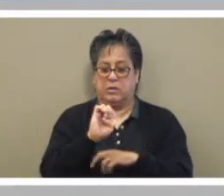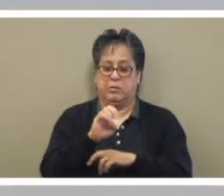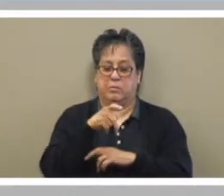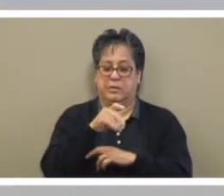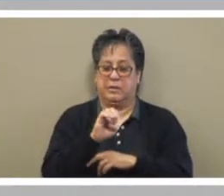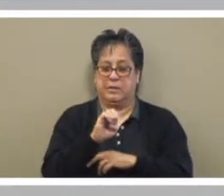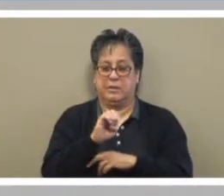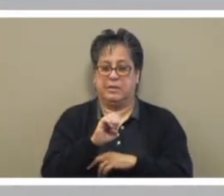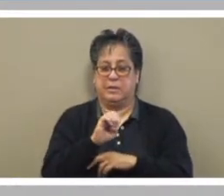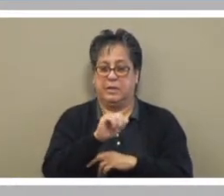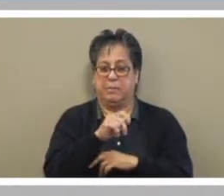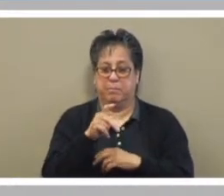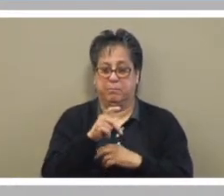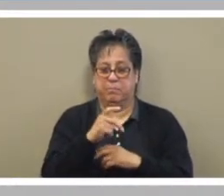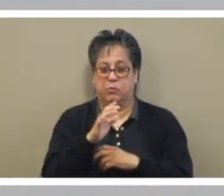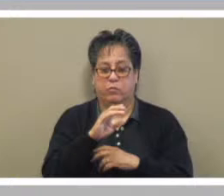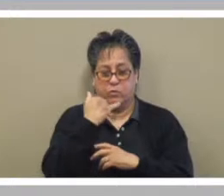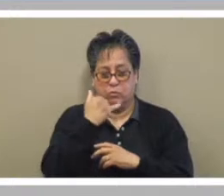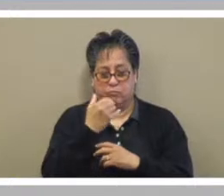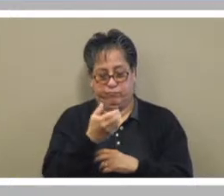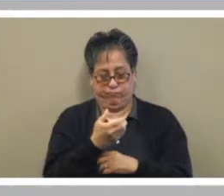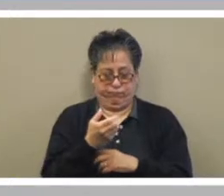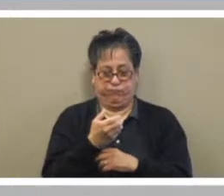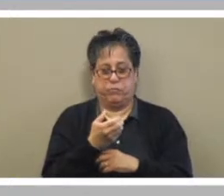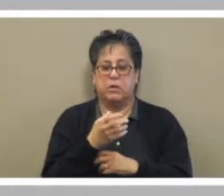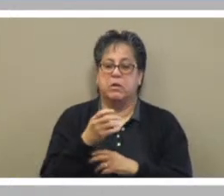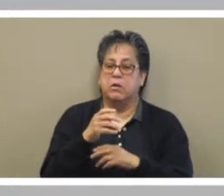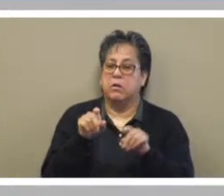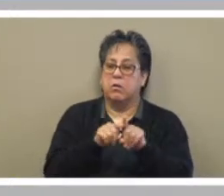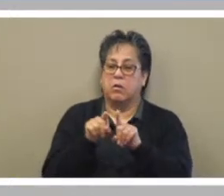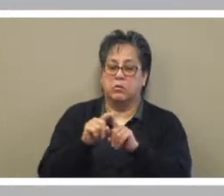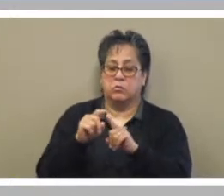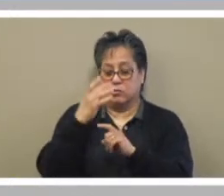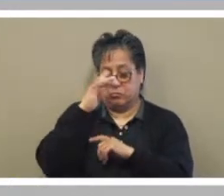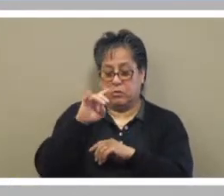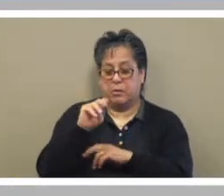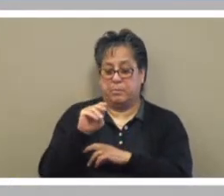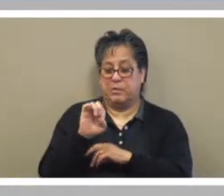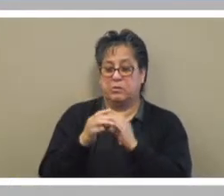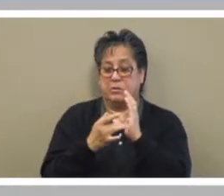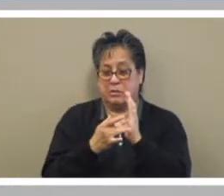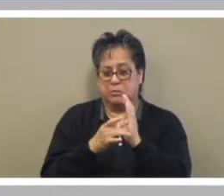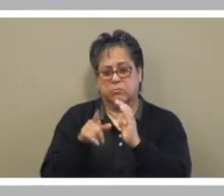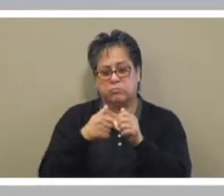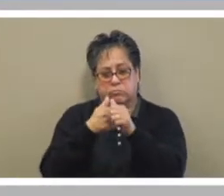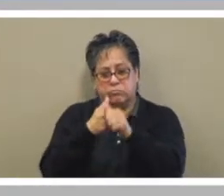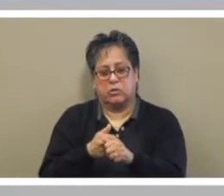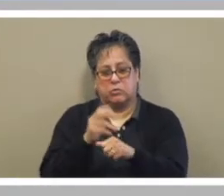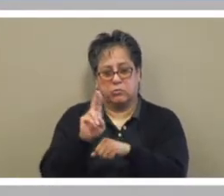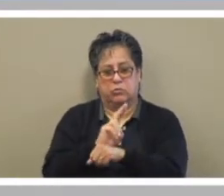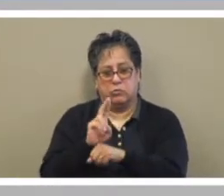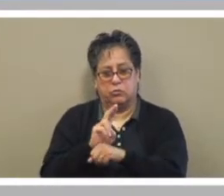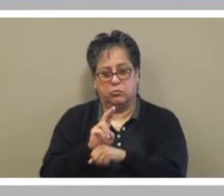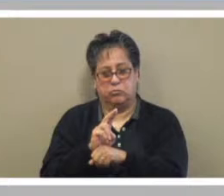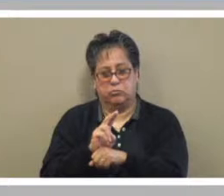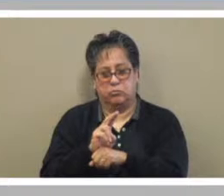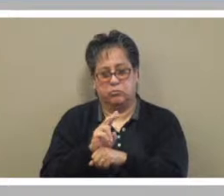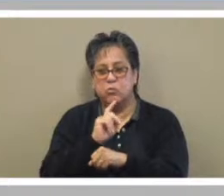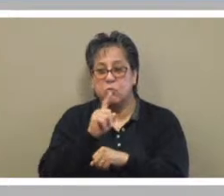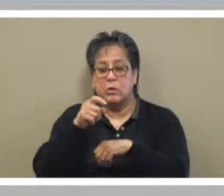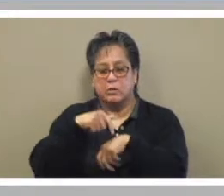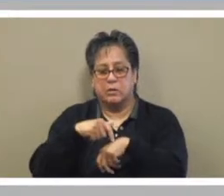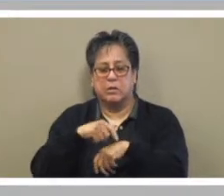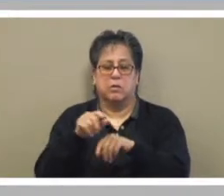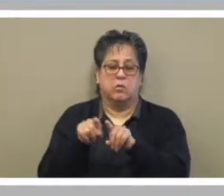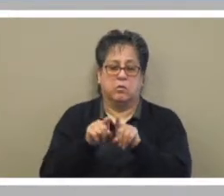Paso Electric app. With smart meter technology, you can track your energy use in near real time, giving